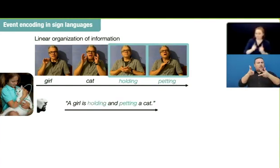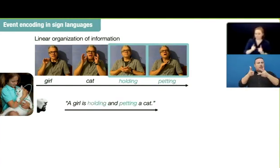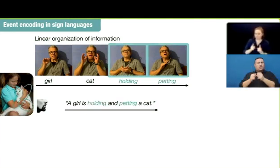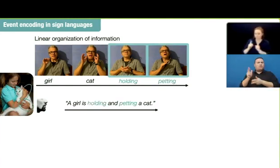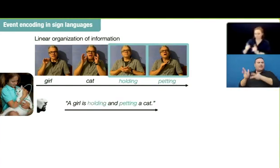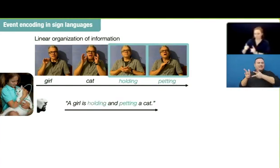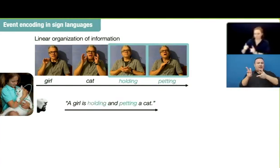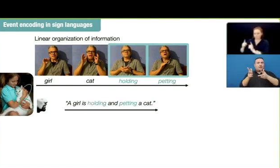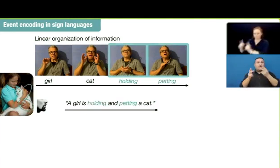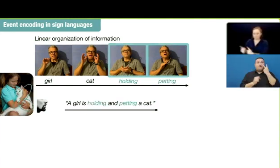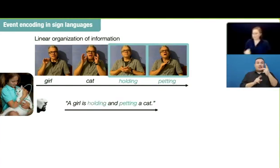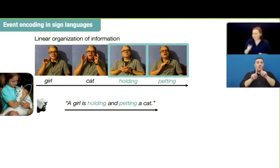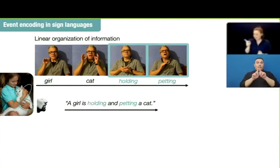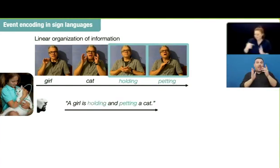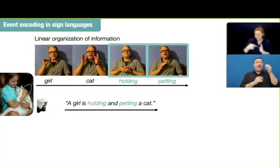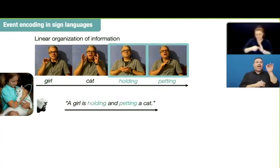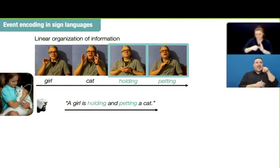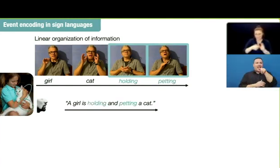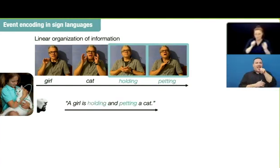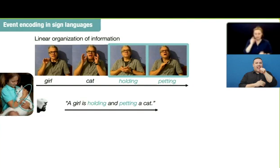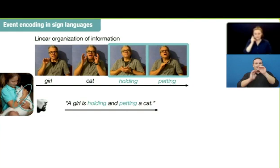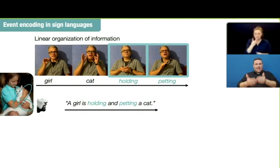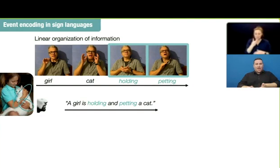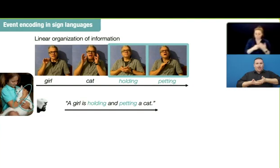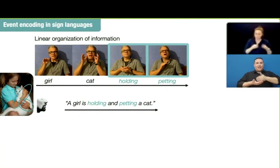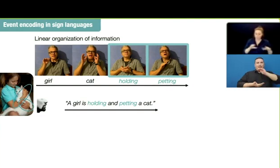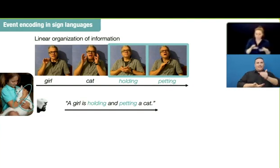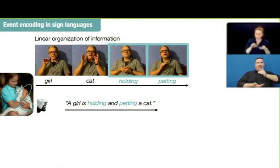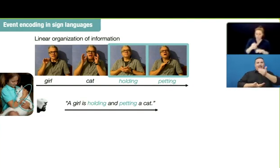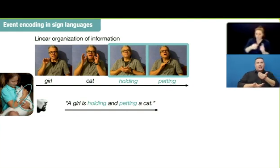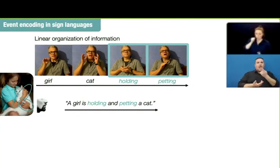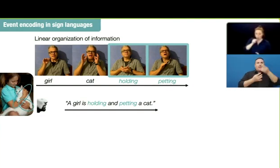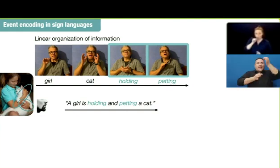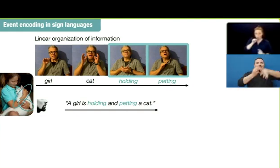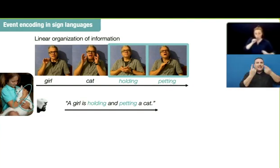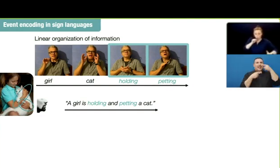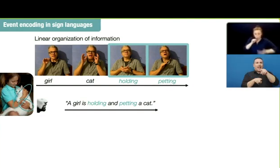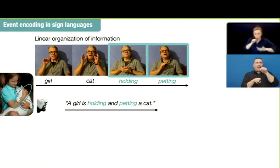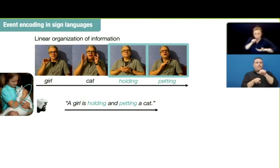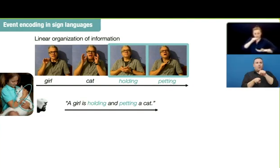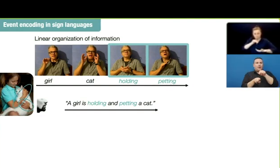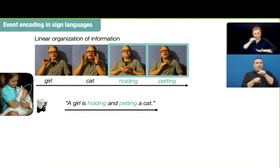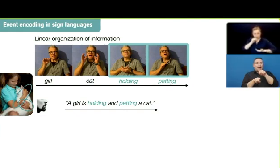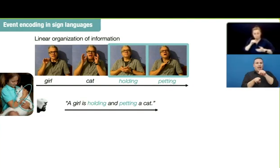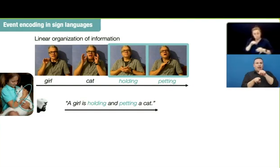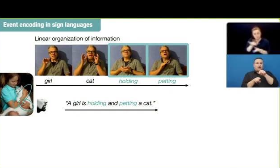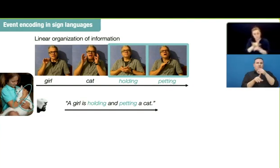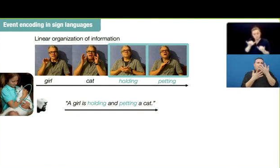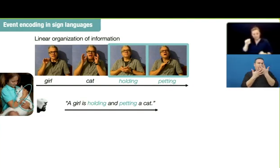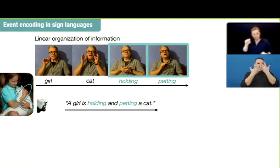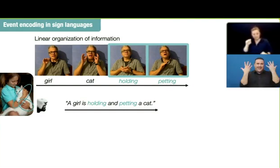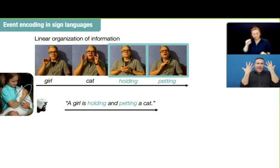In these examples, we see that although both actions of the girl, holding and petting, are perceptually simultaneous